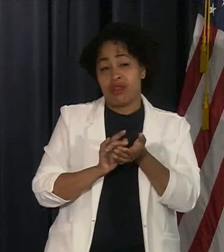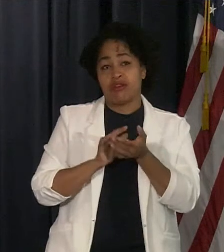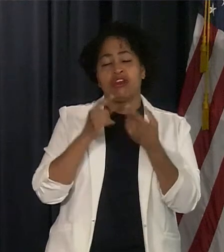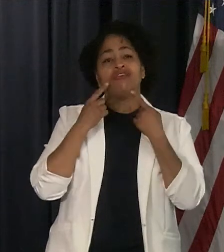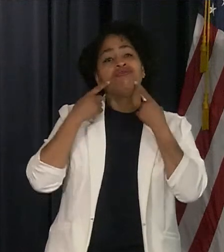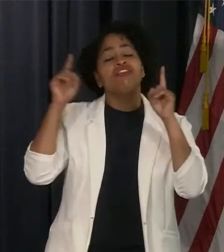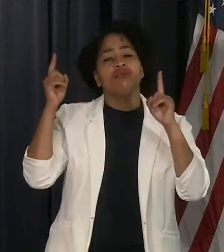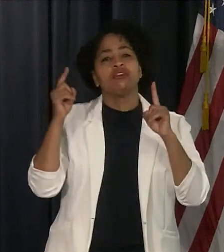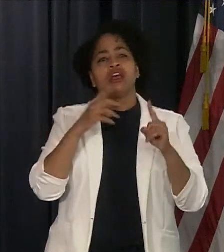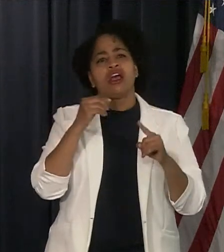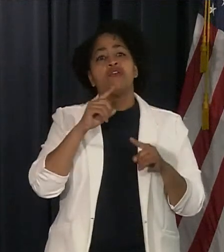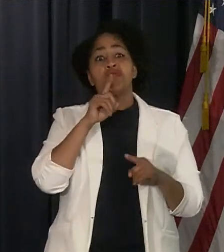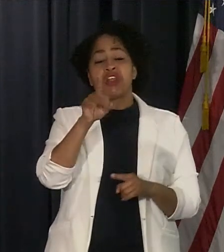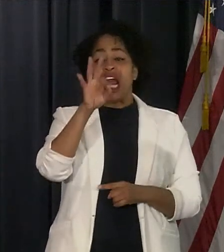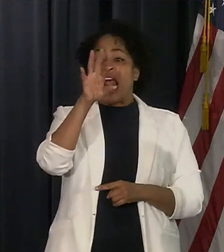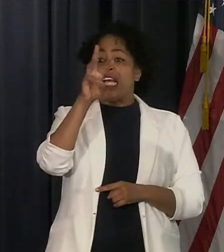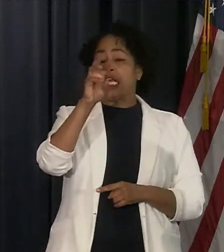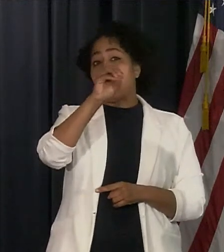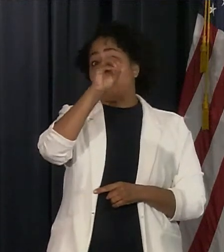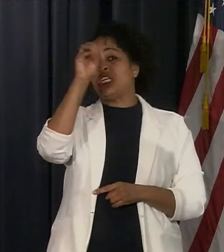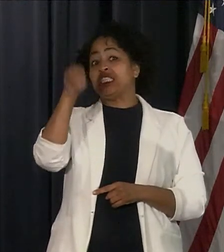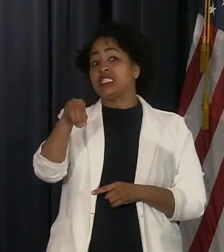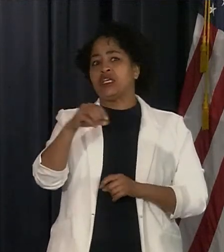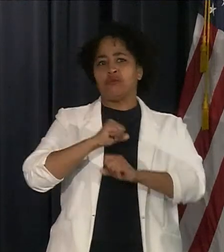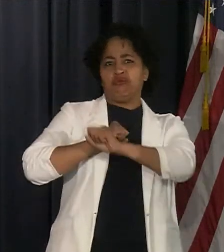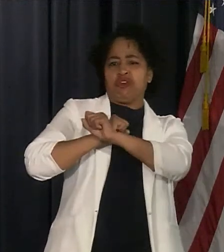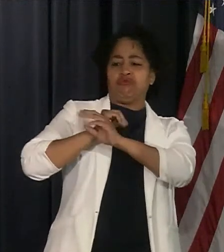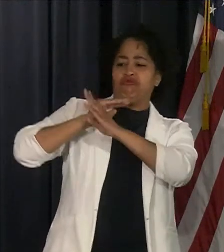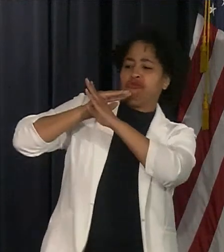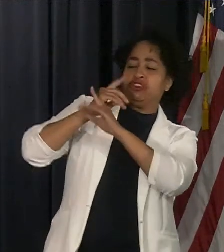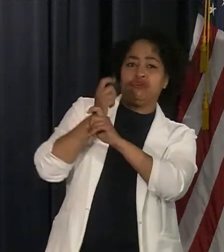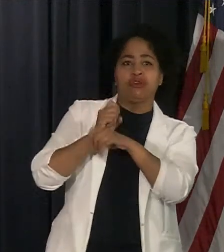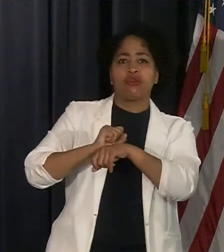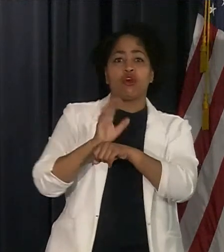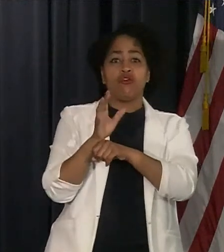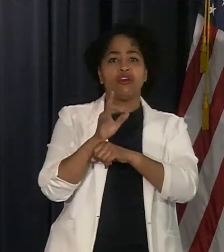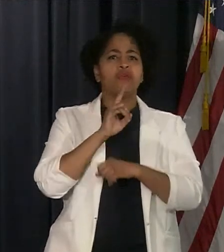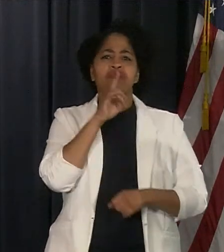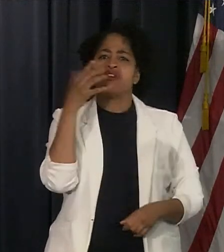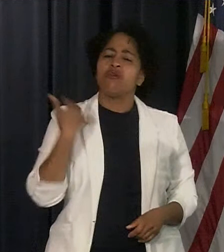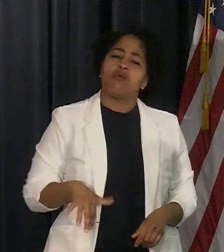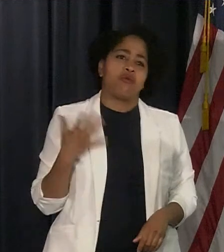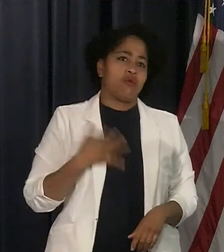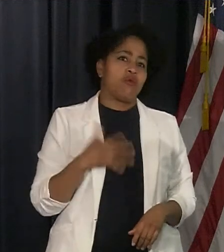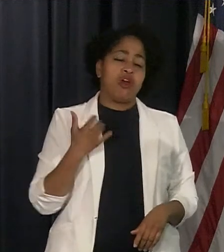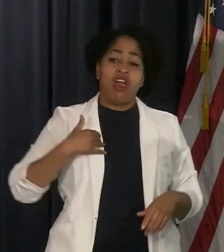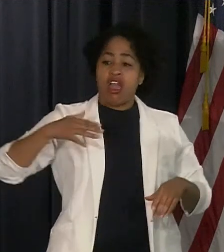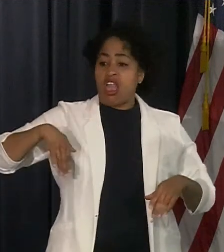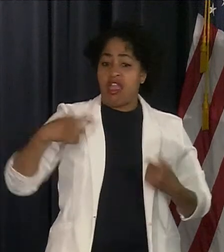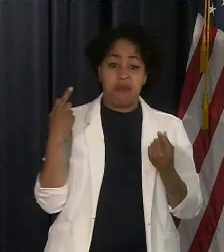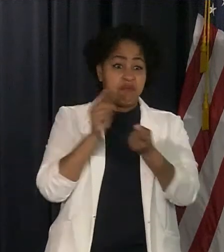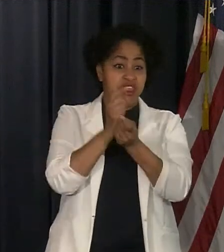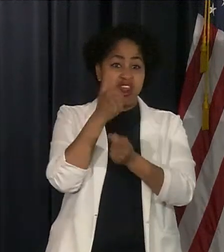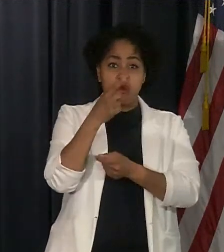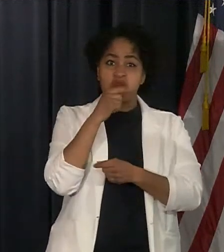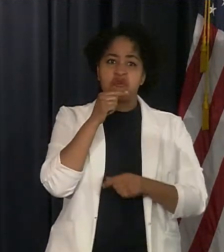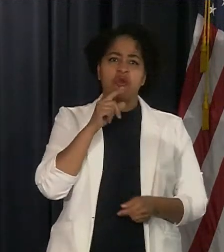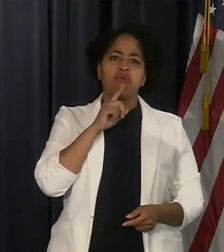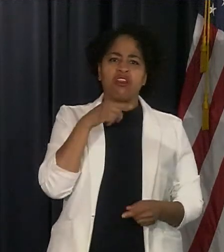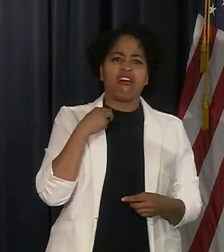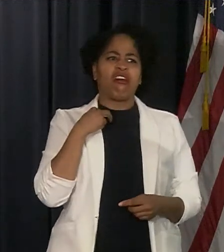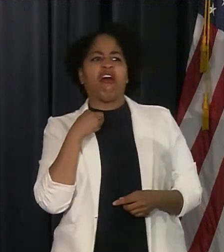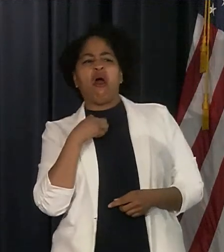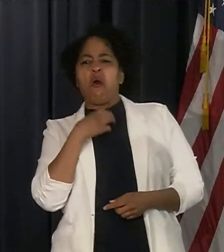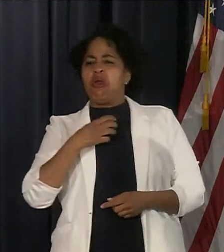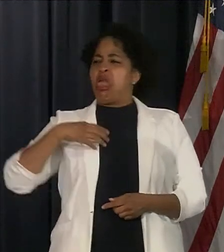had up to 96% protection from getting COVID. It has been remarkable. I have yet to meet anybody who regrets having